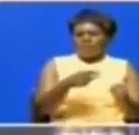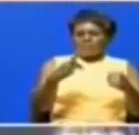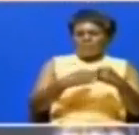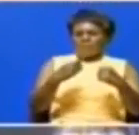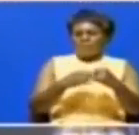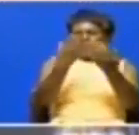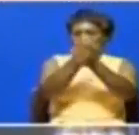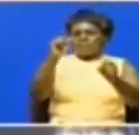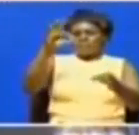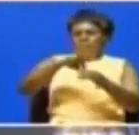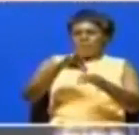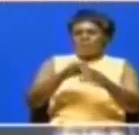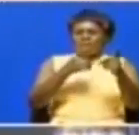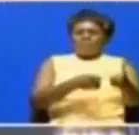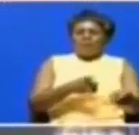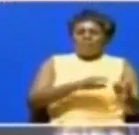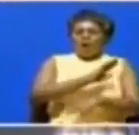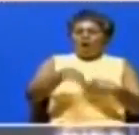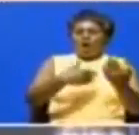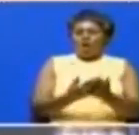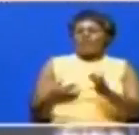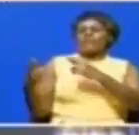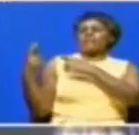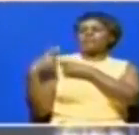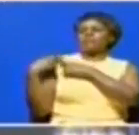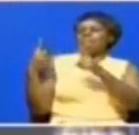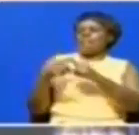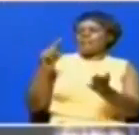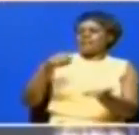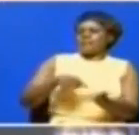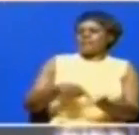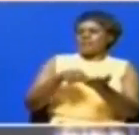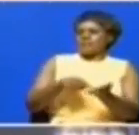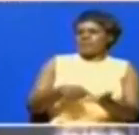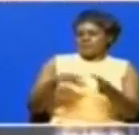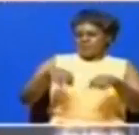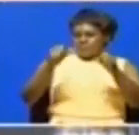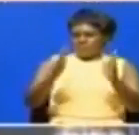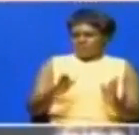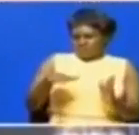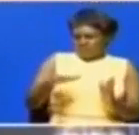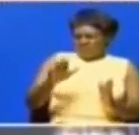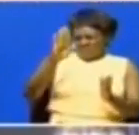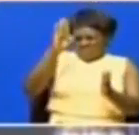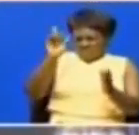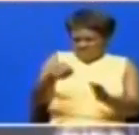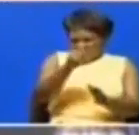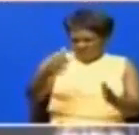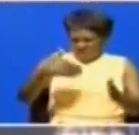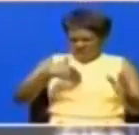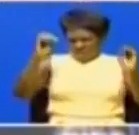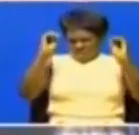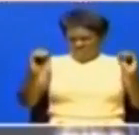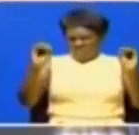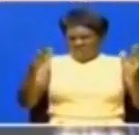presidential election and prosecute all those found culpable. But he insists that, as Chebukati, he did nothing wrong in the way